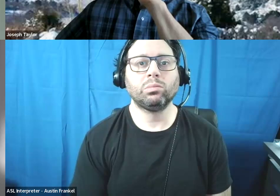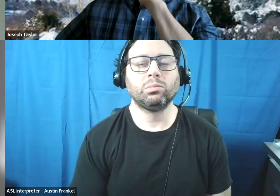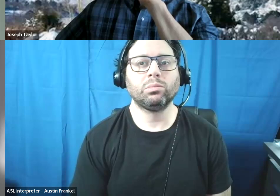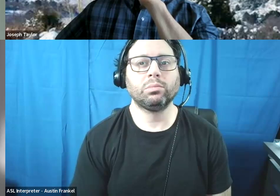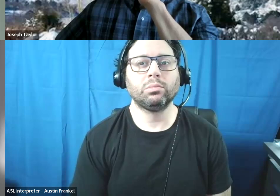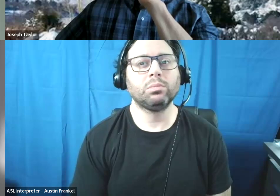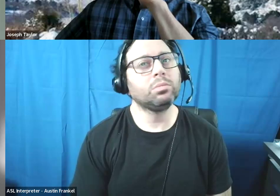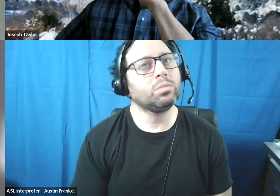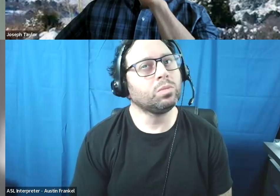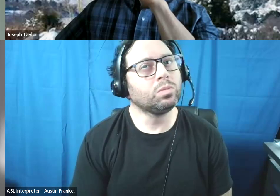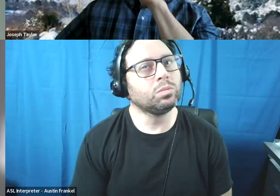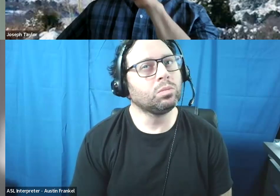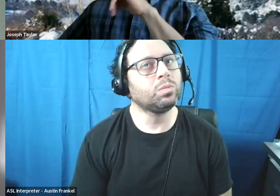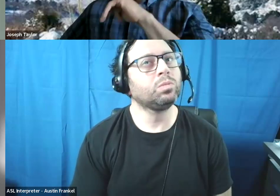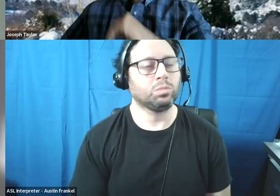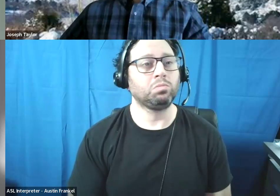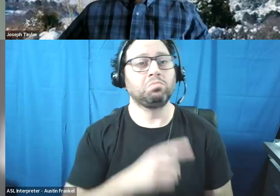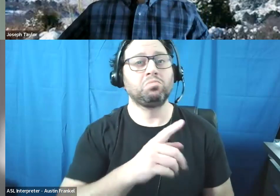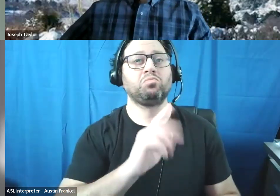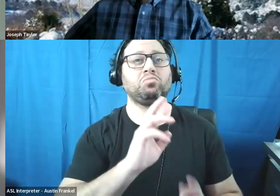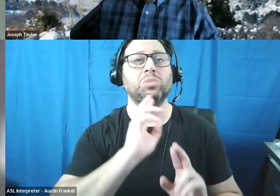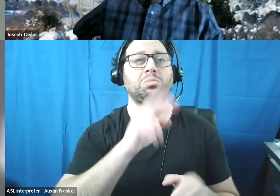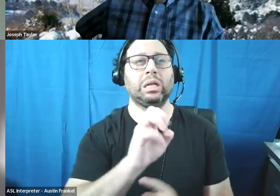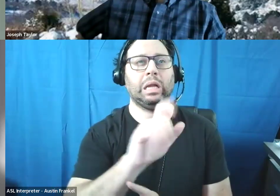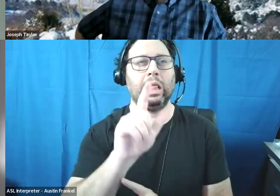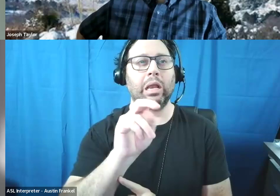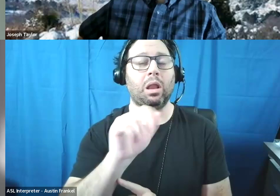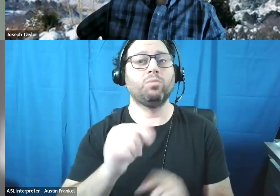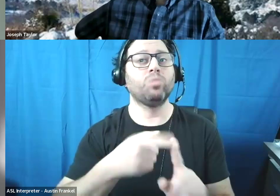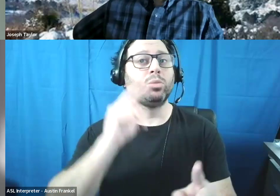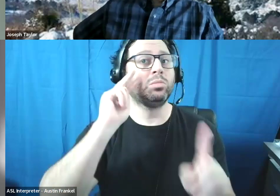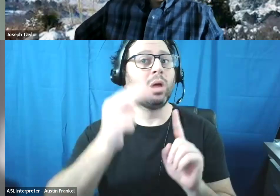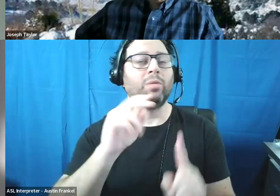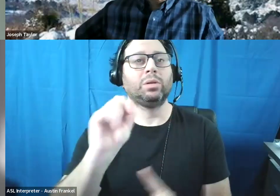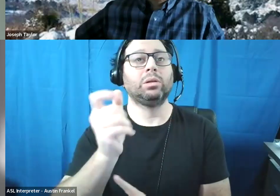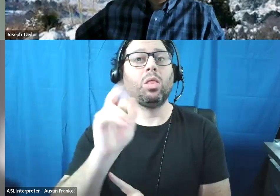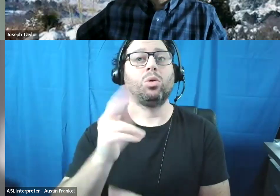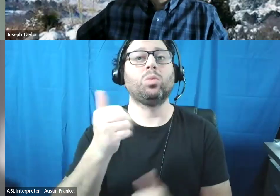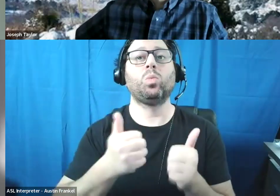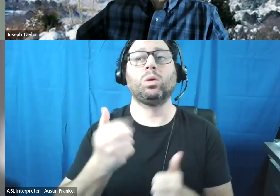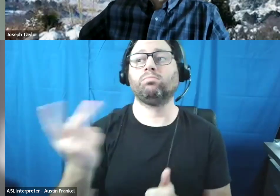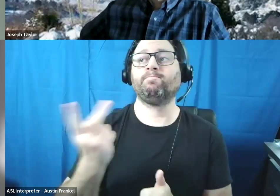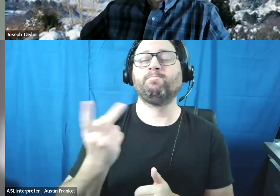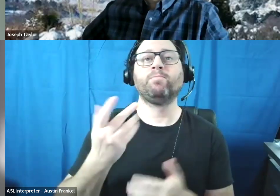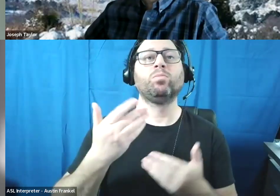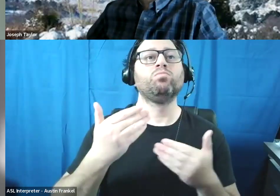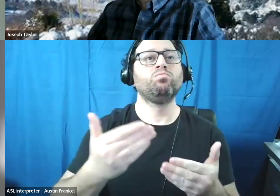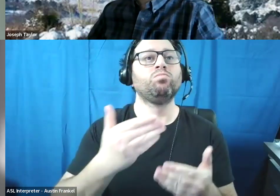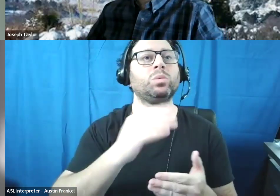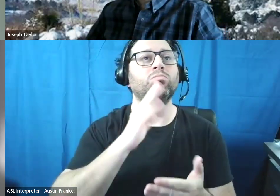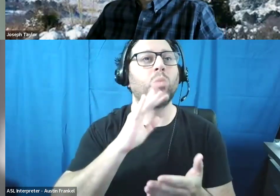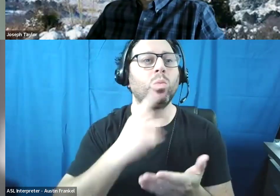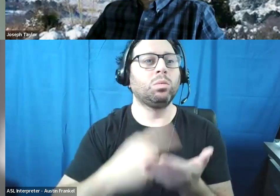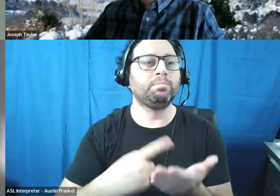Can respond, Elena, from the perspective of the scholars with whom we spoke. So they've